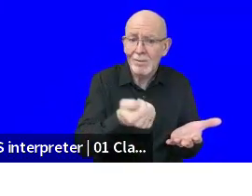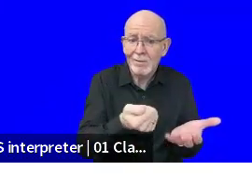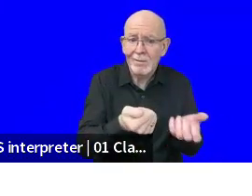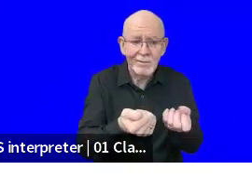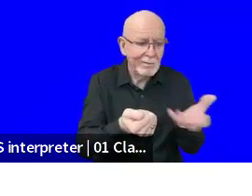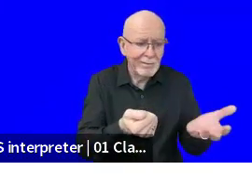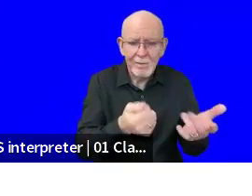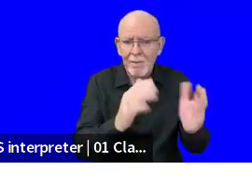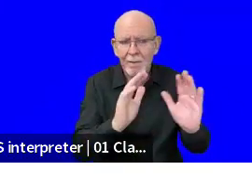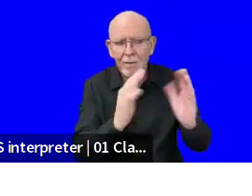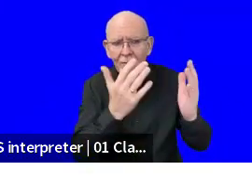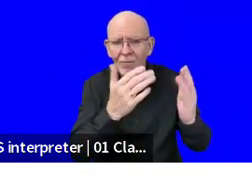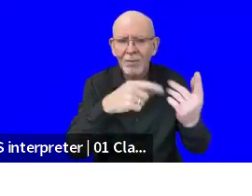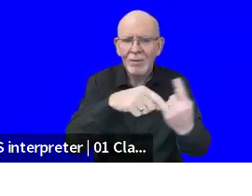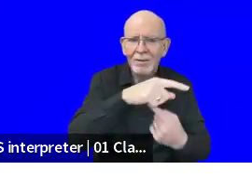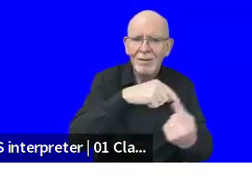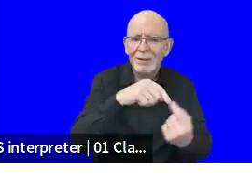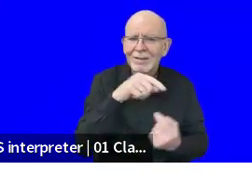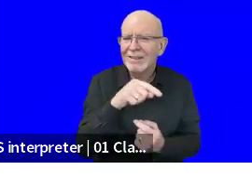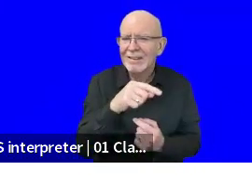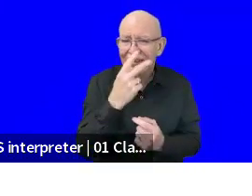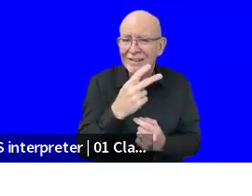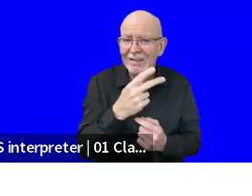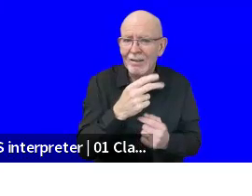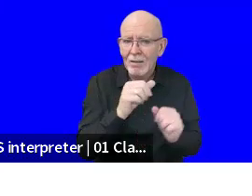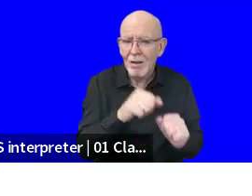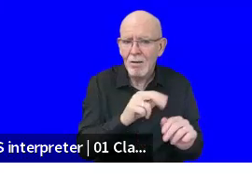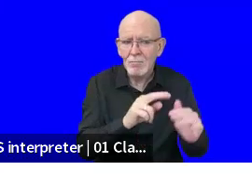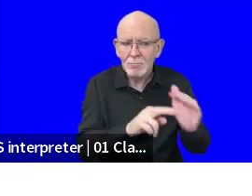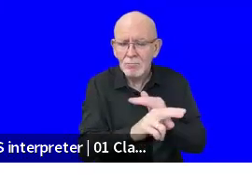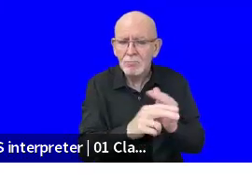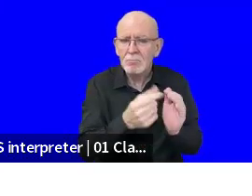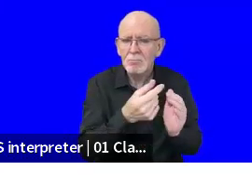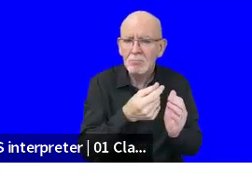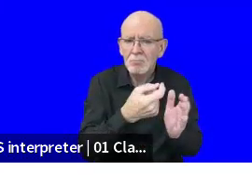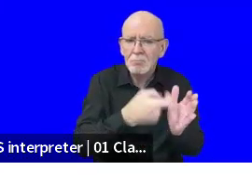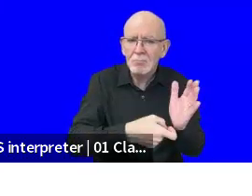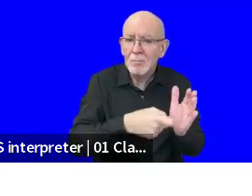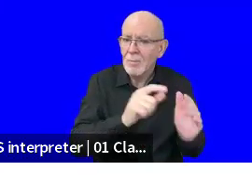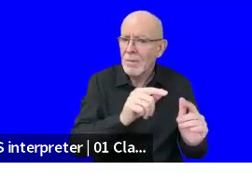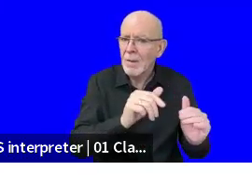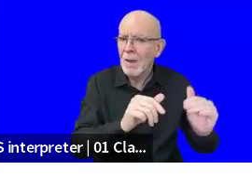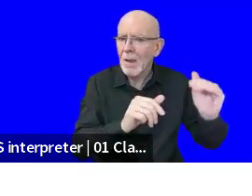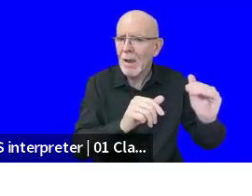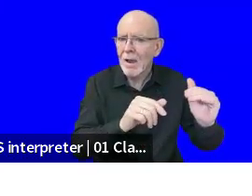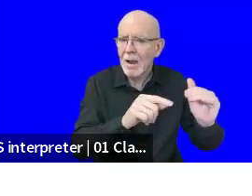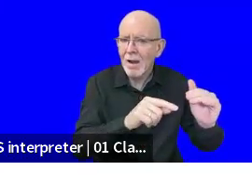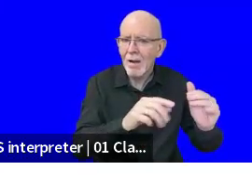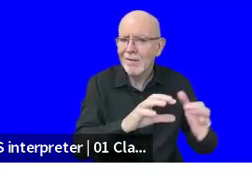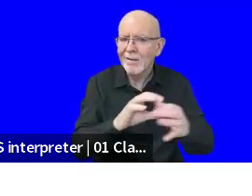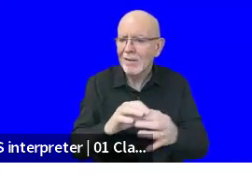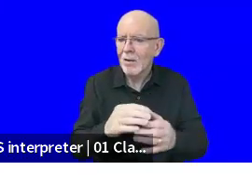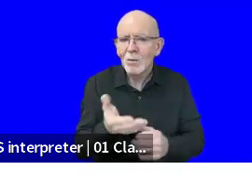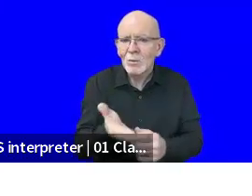used. And although it has a lot of limitation, being implemented in the